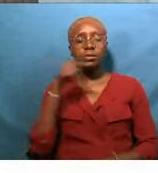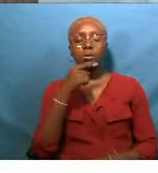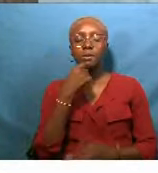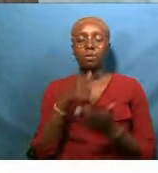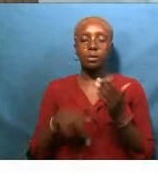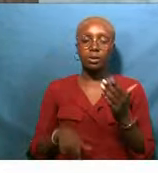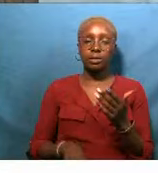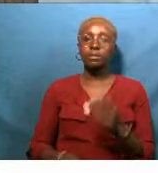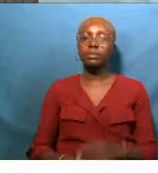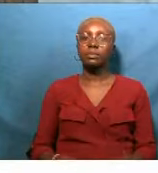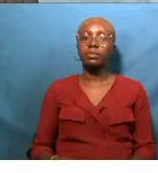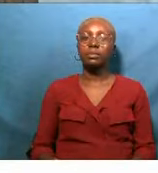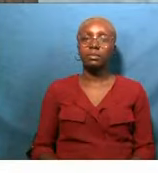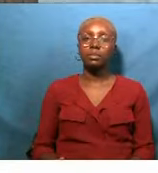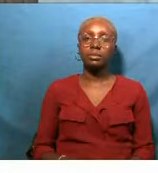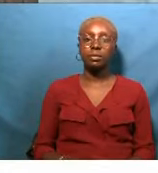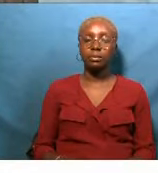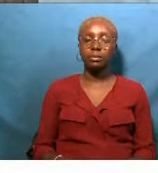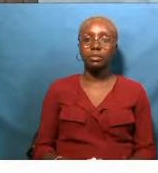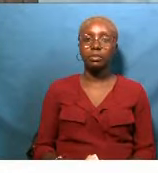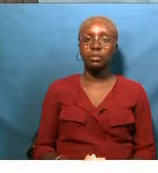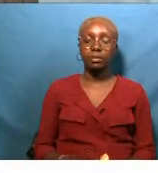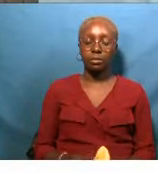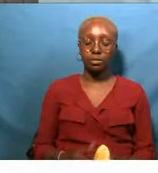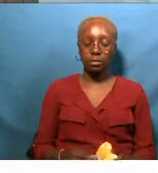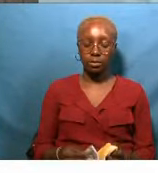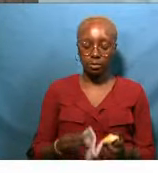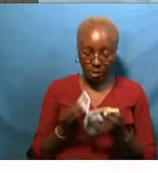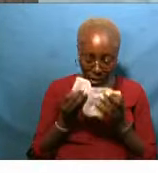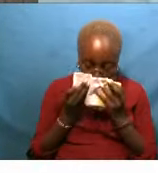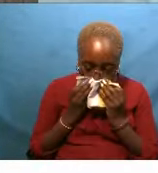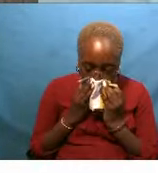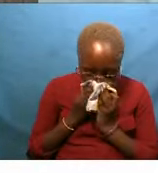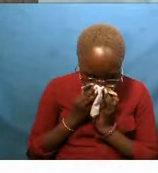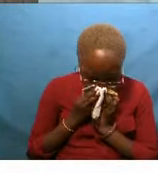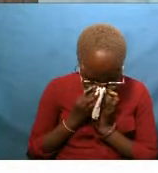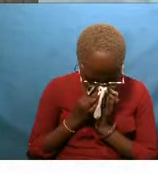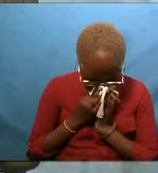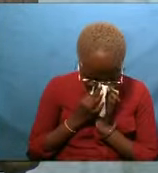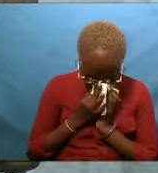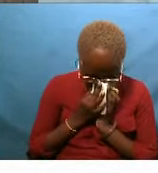us? And he said, I can see gloom in your faces, but I'm just telling you the